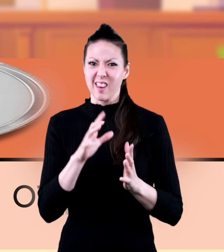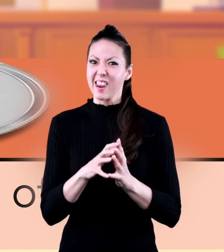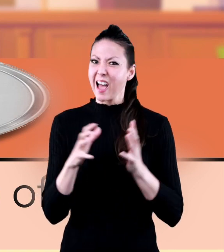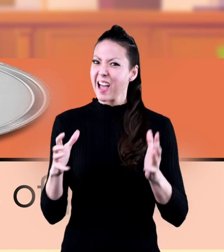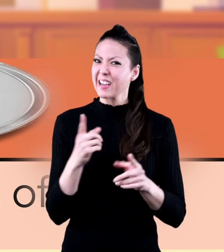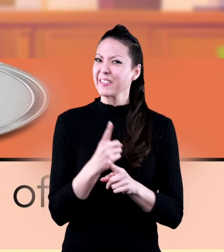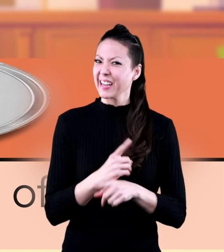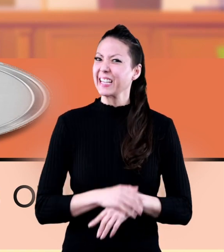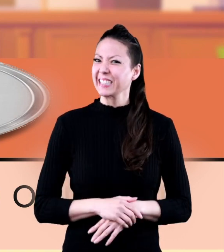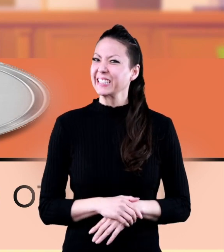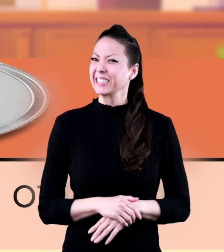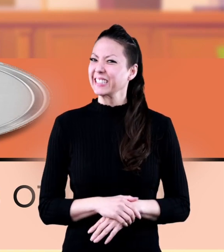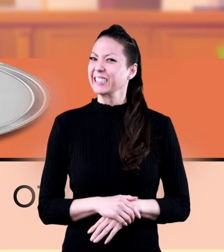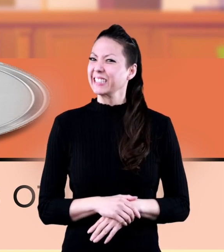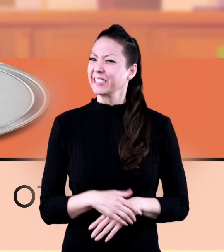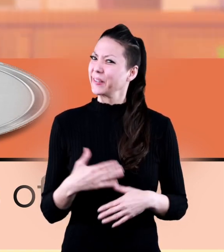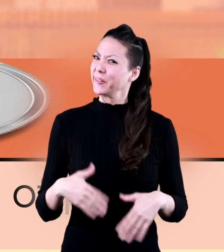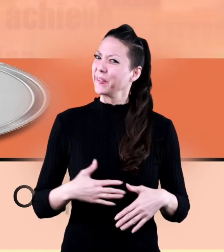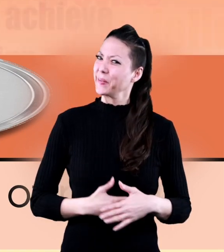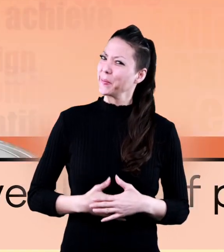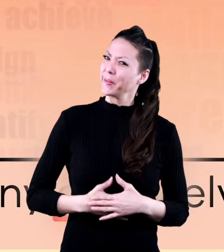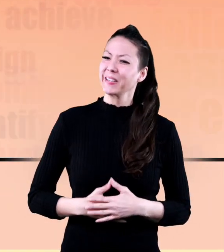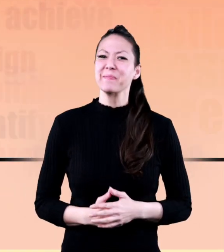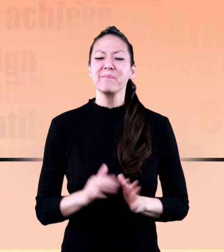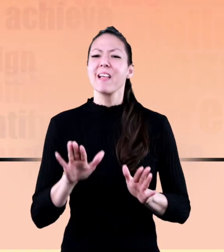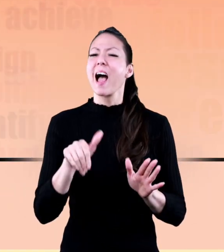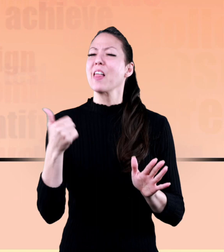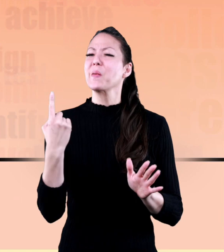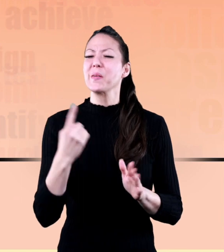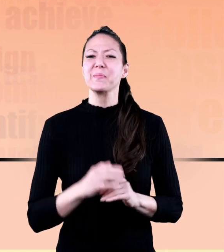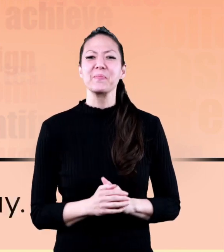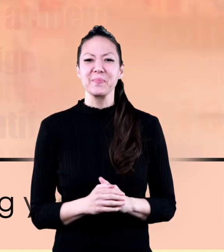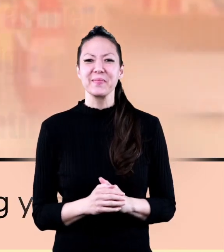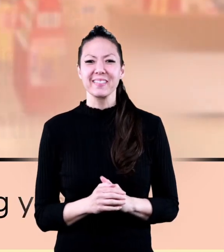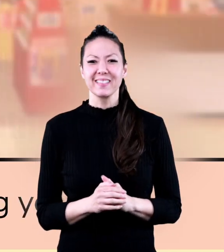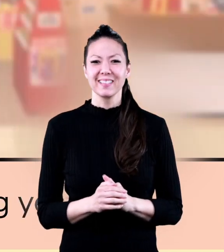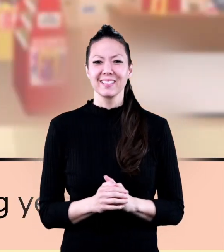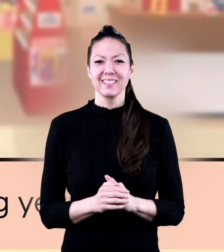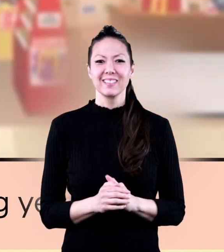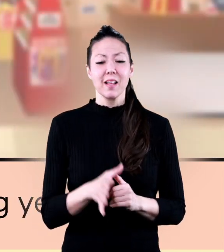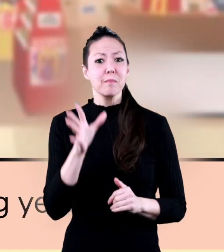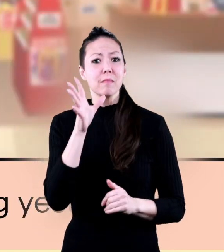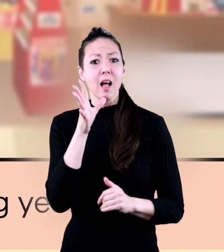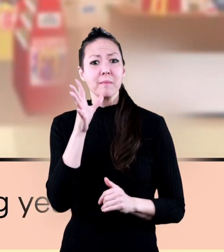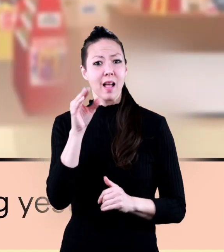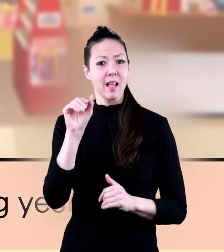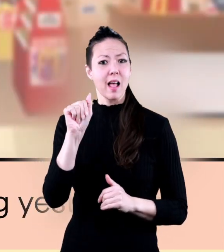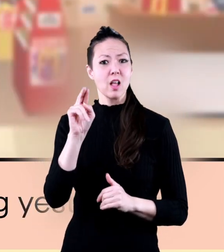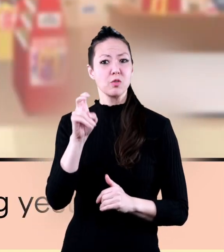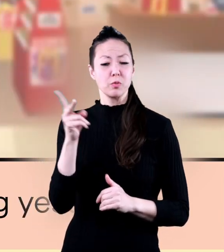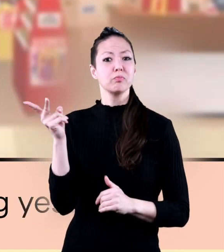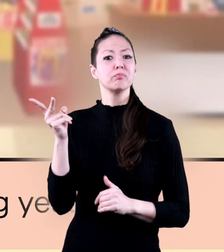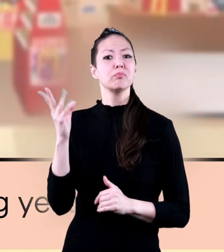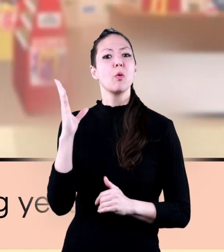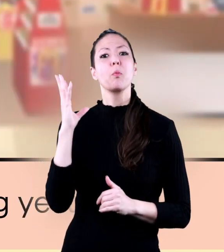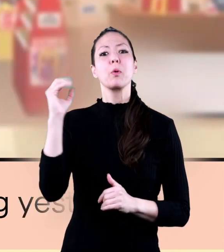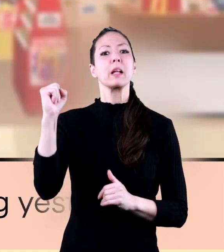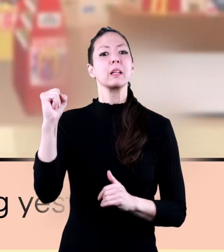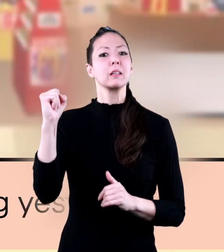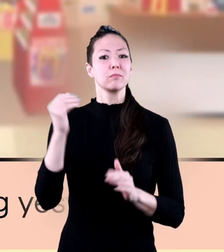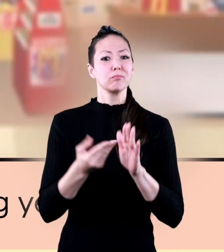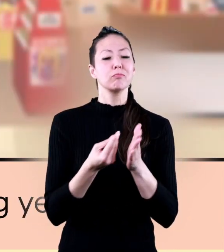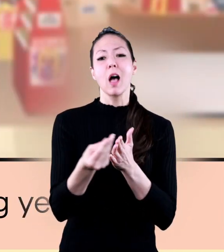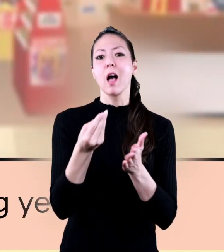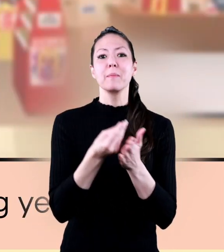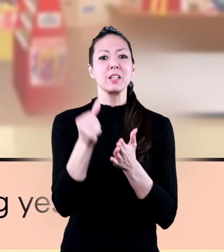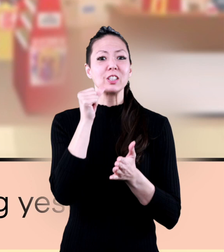slices of pizza. That's a lot. Let's try another one. Mom and Andrew went